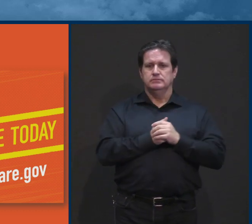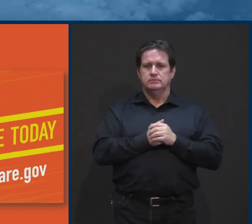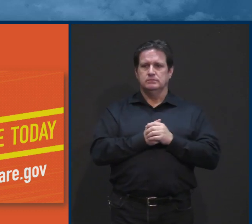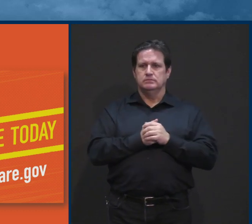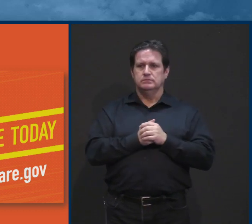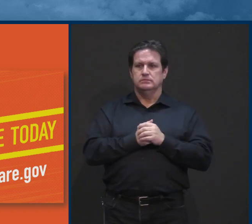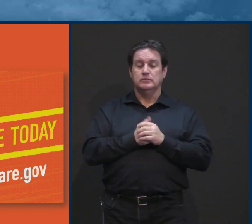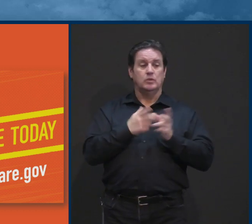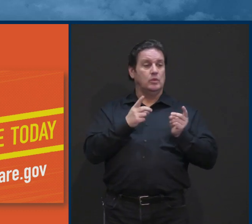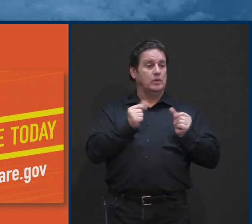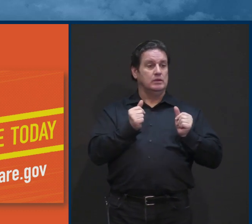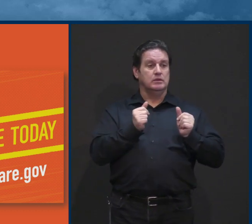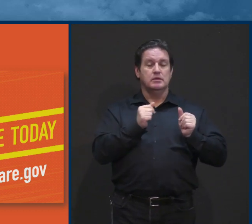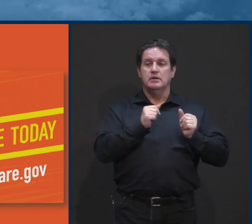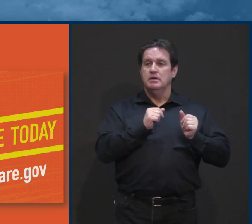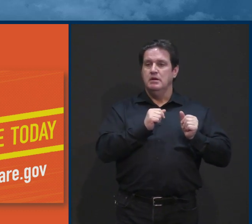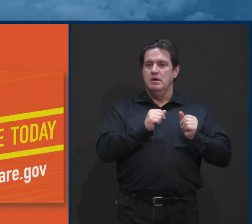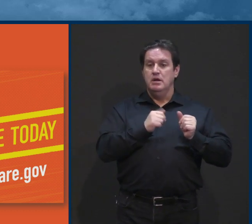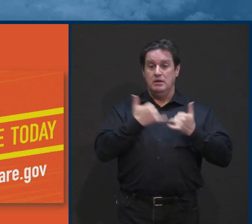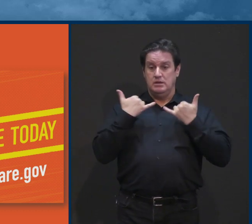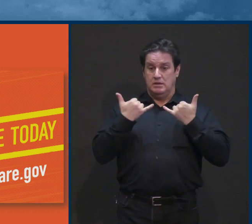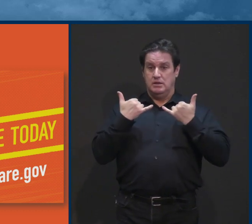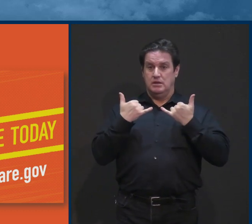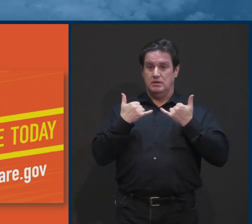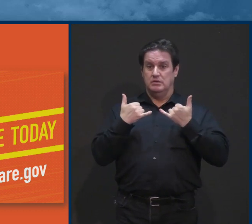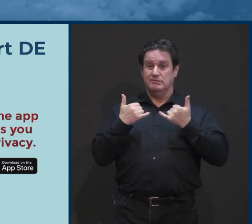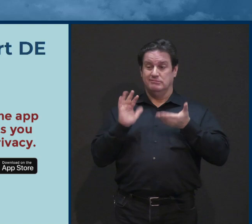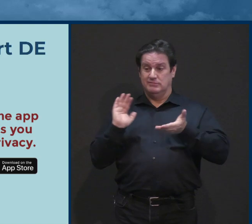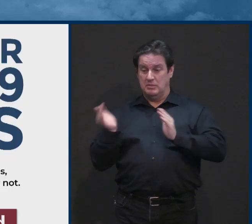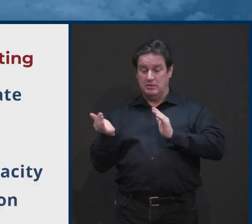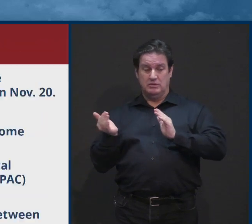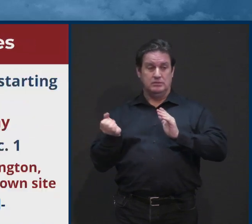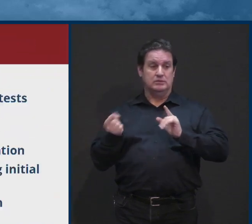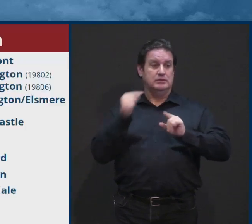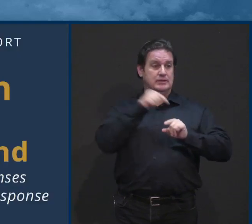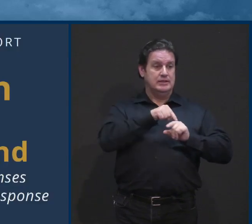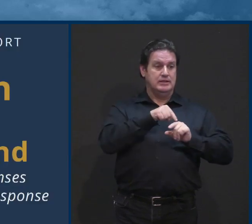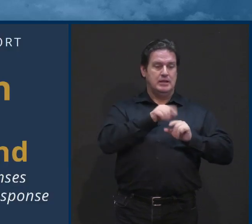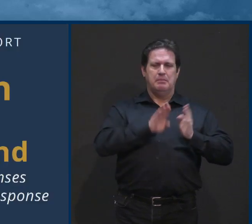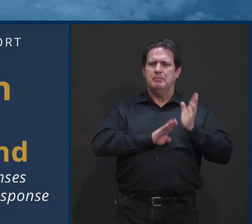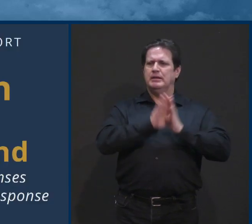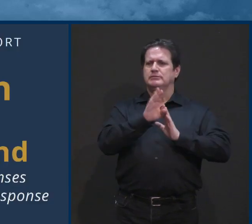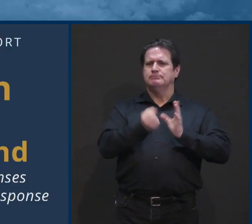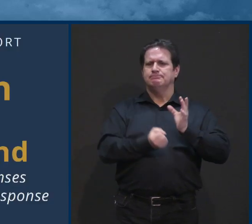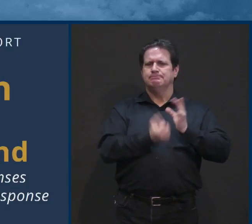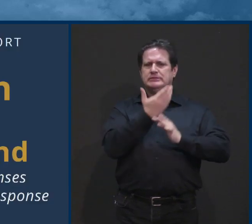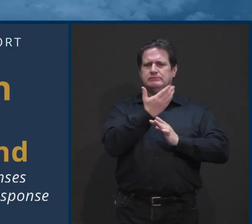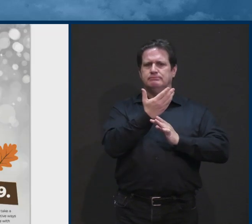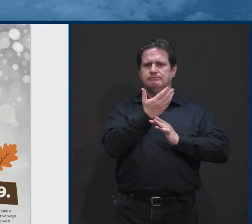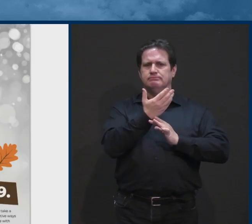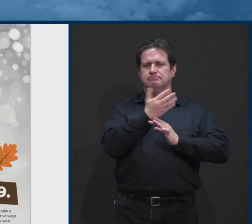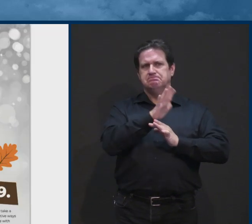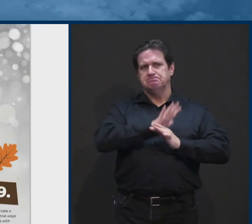quickly we went from where we are today, frankly, now to our peak in the spring of